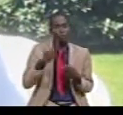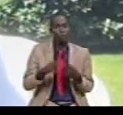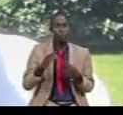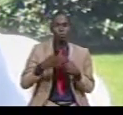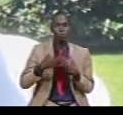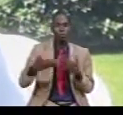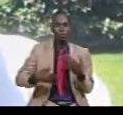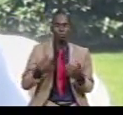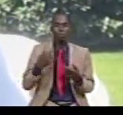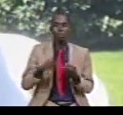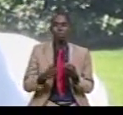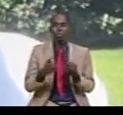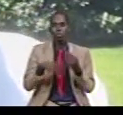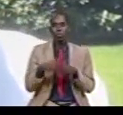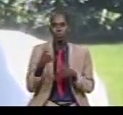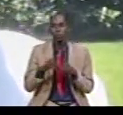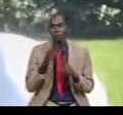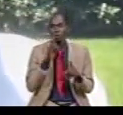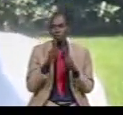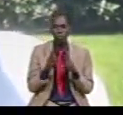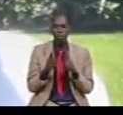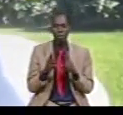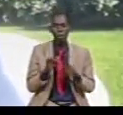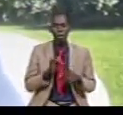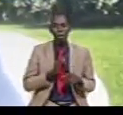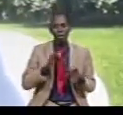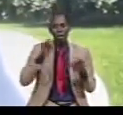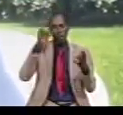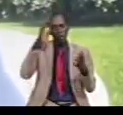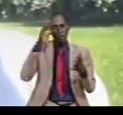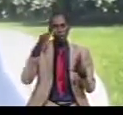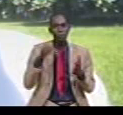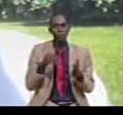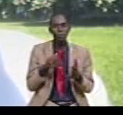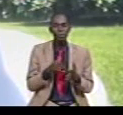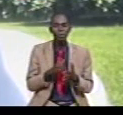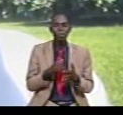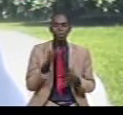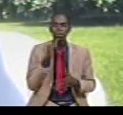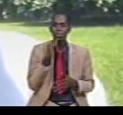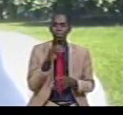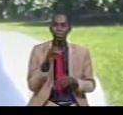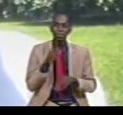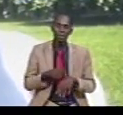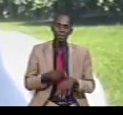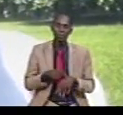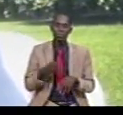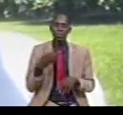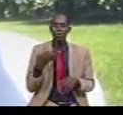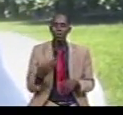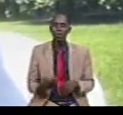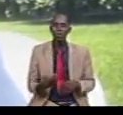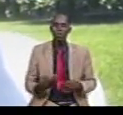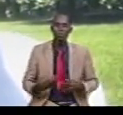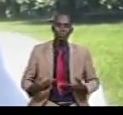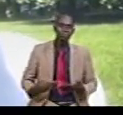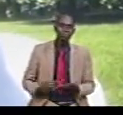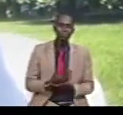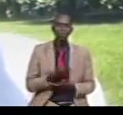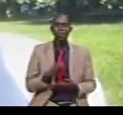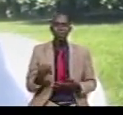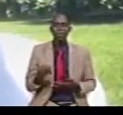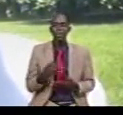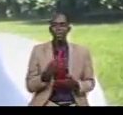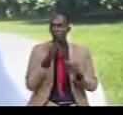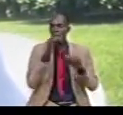to speak, and I hope that it was a time of refreshing and a blessing, and